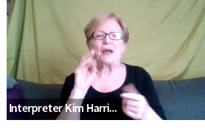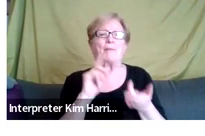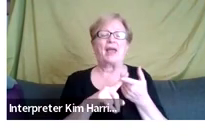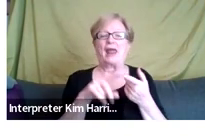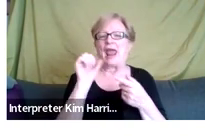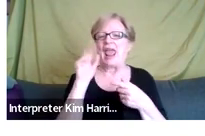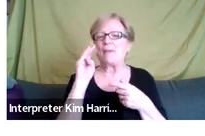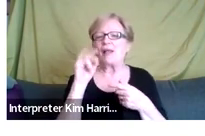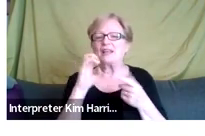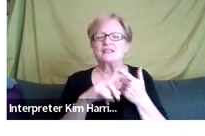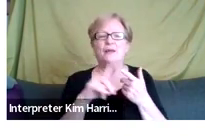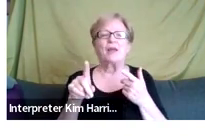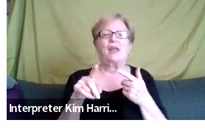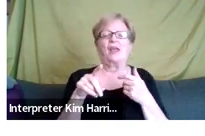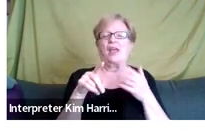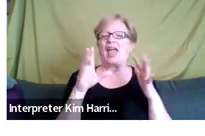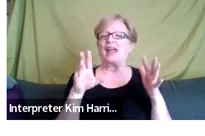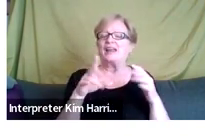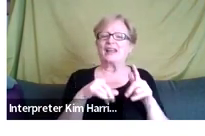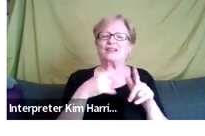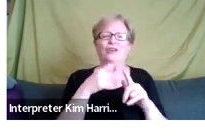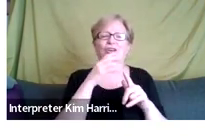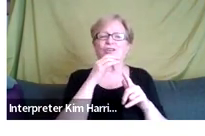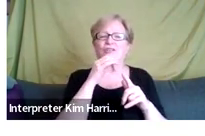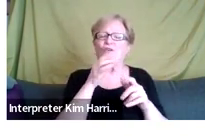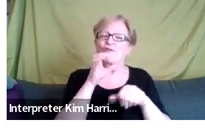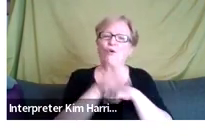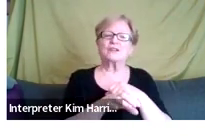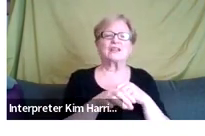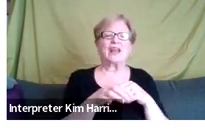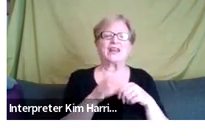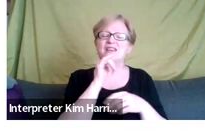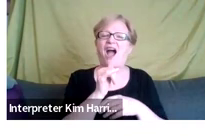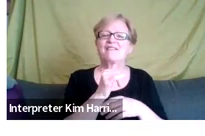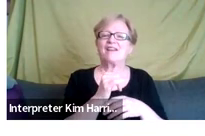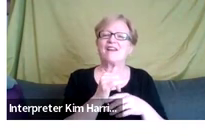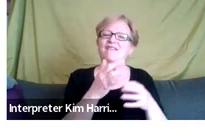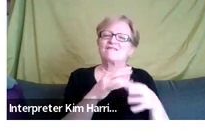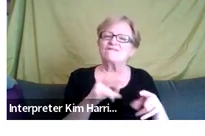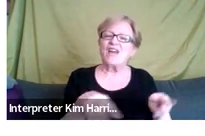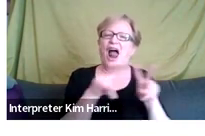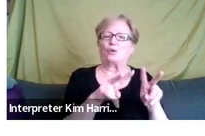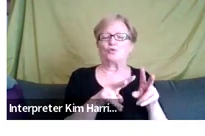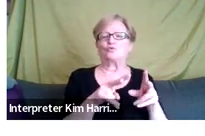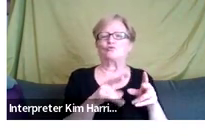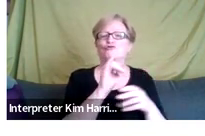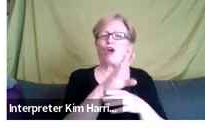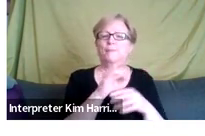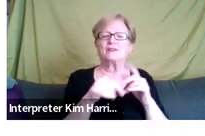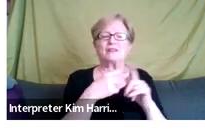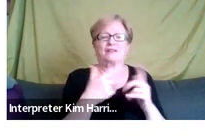While disabled people are forced into undervalued jobs deemed to be for disabled people going